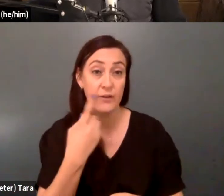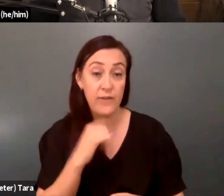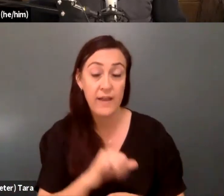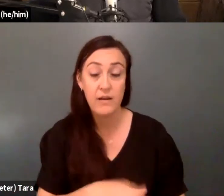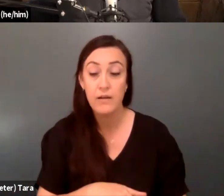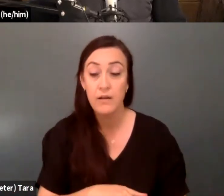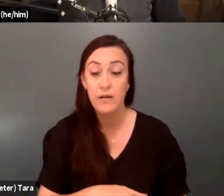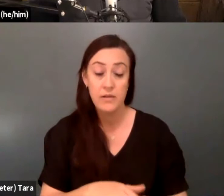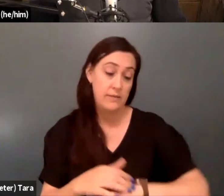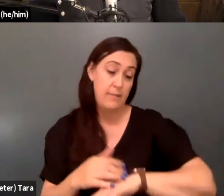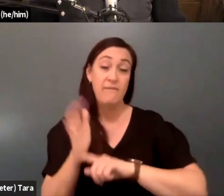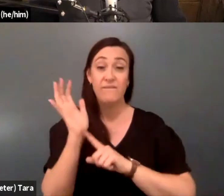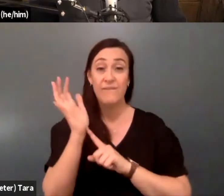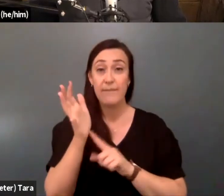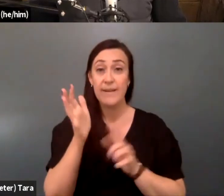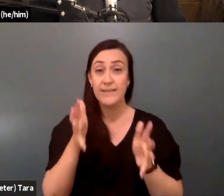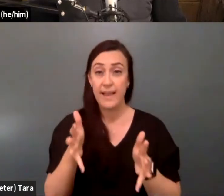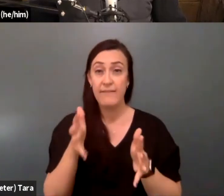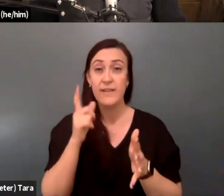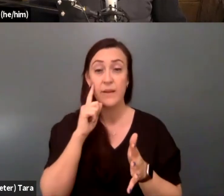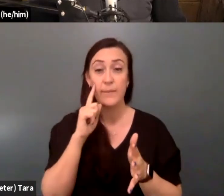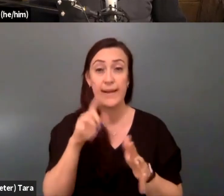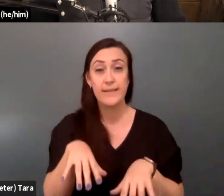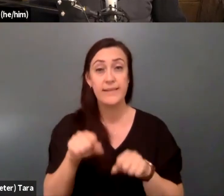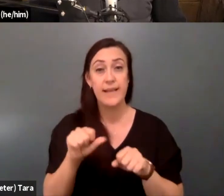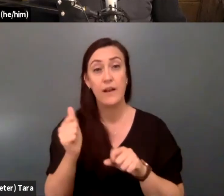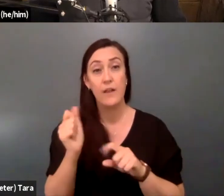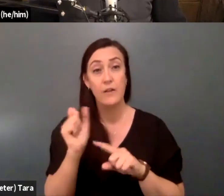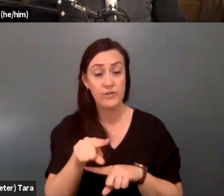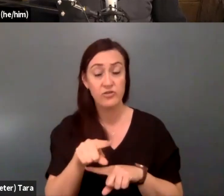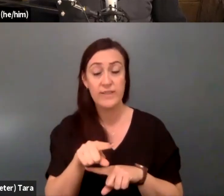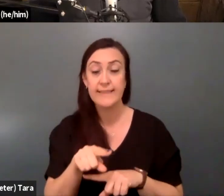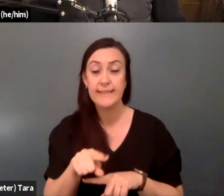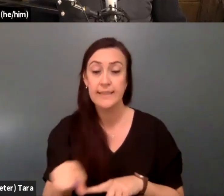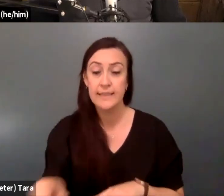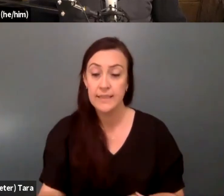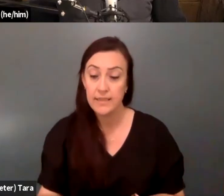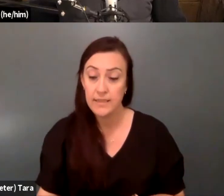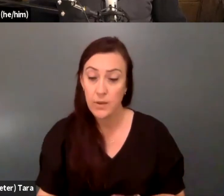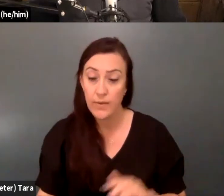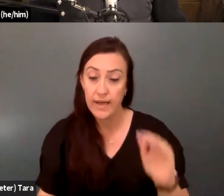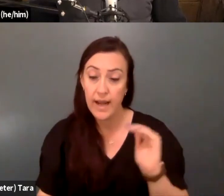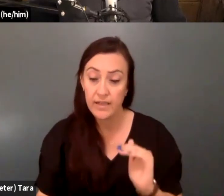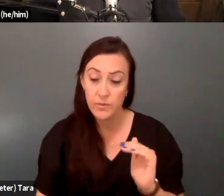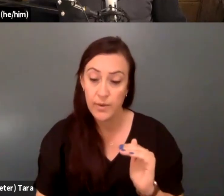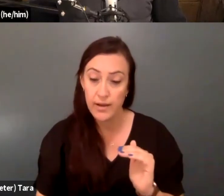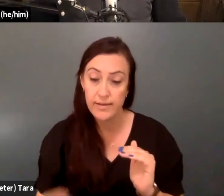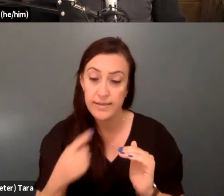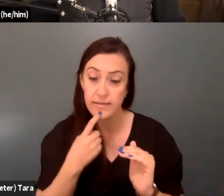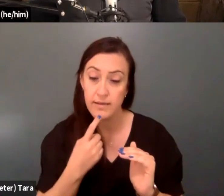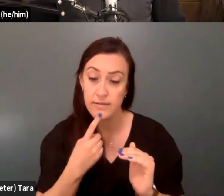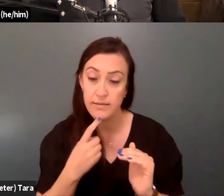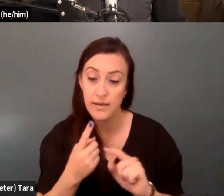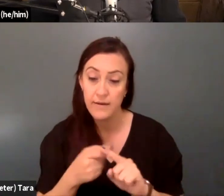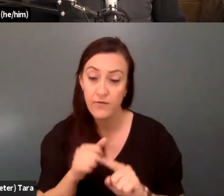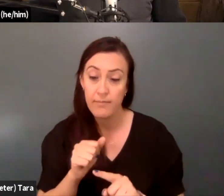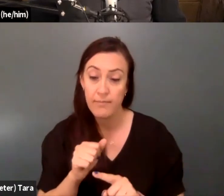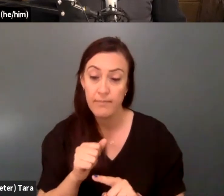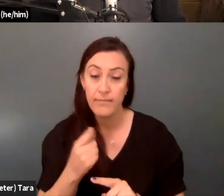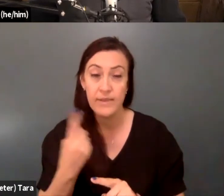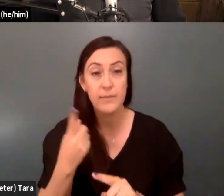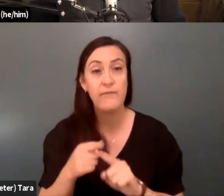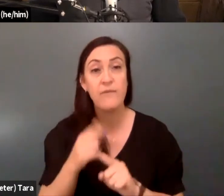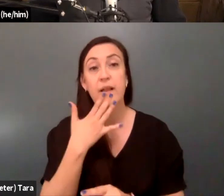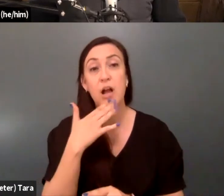We have about 5 minutes left in the call. I think we can do another question. So the next question up is from our attendee from the Colored